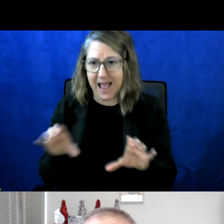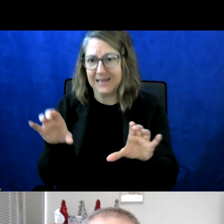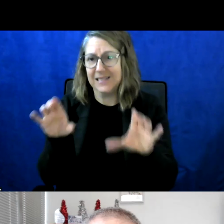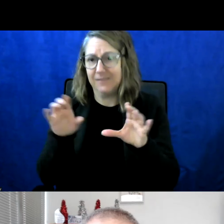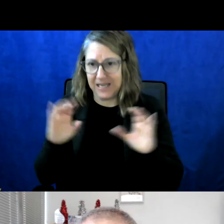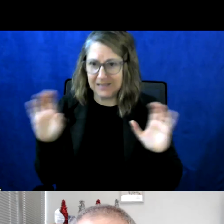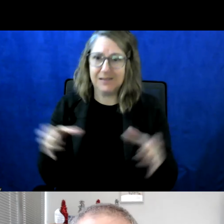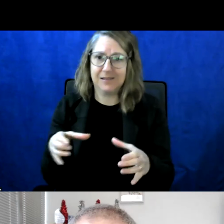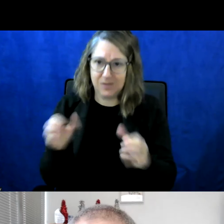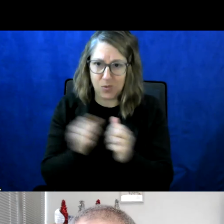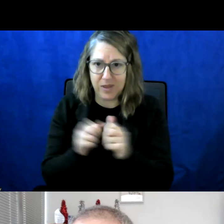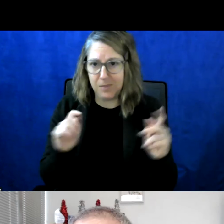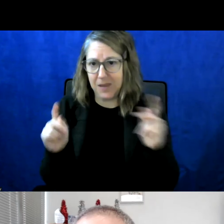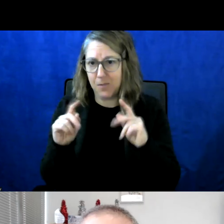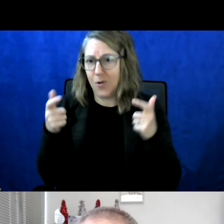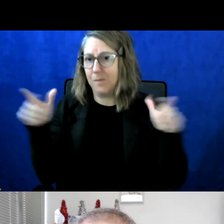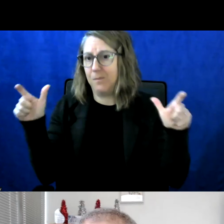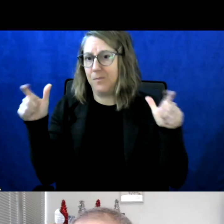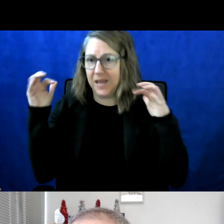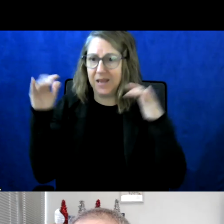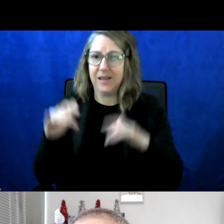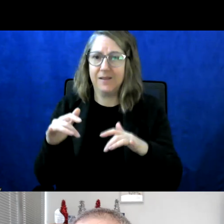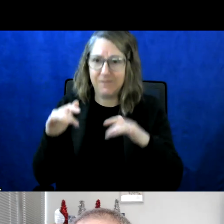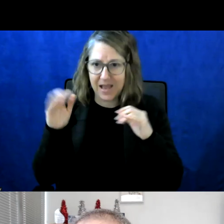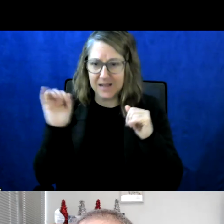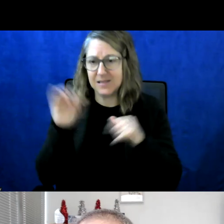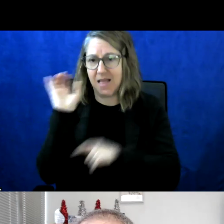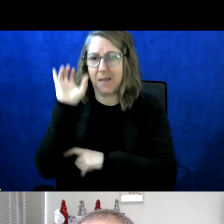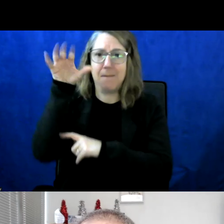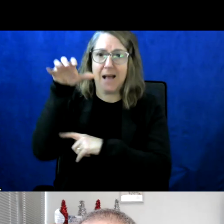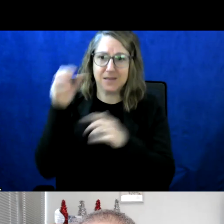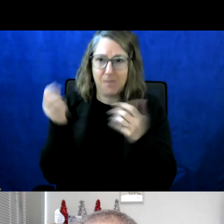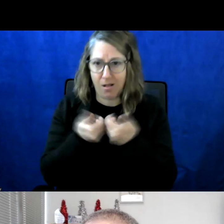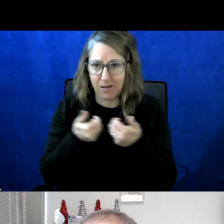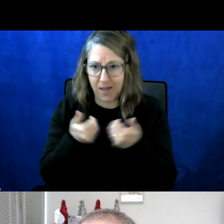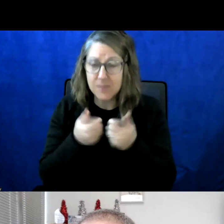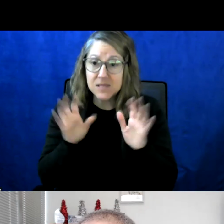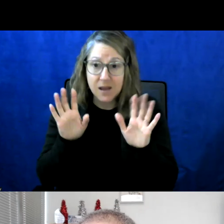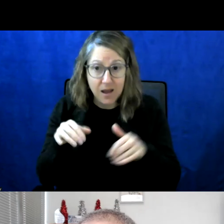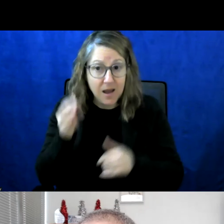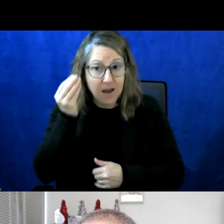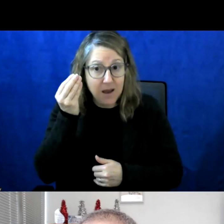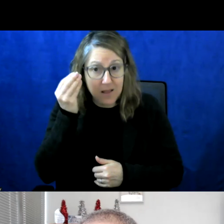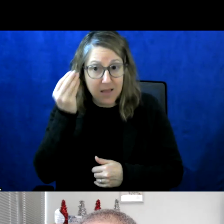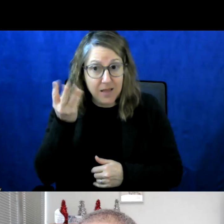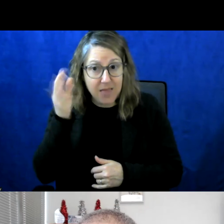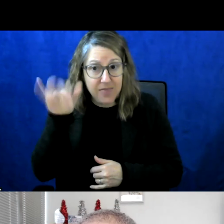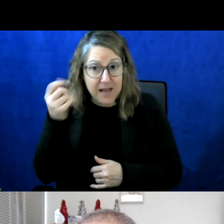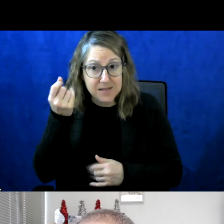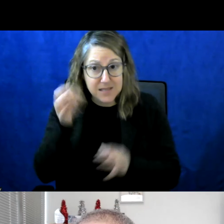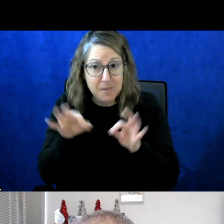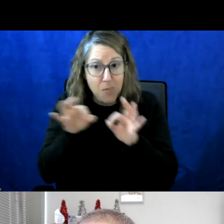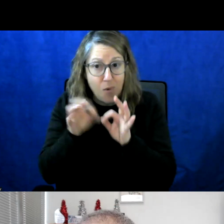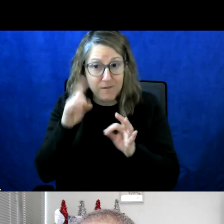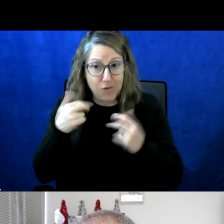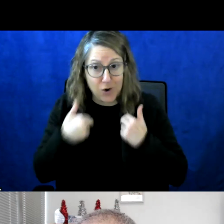ones, attending big events, basketball games, things like that, which is, by the way, really important. So it's really important for us as humans